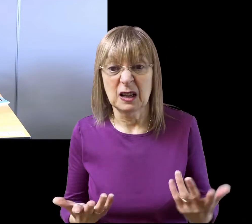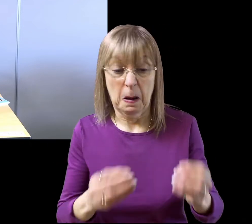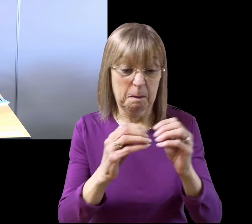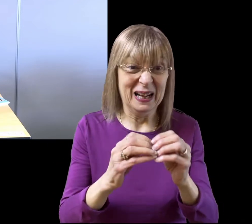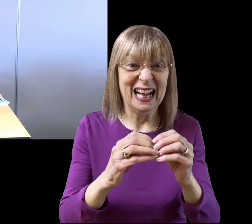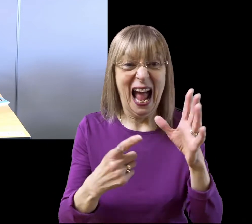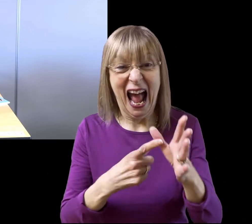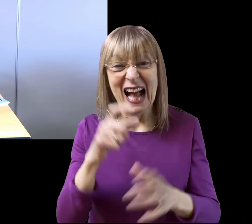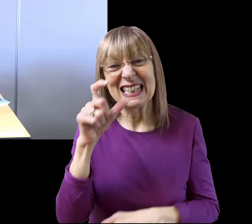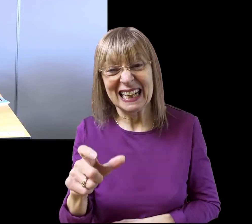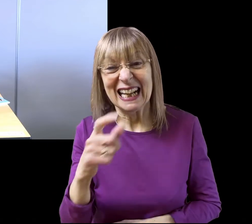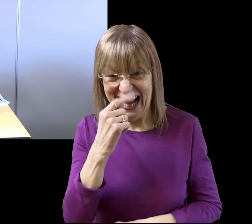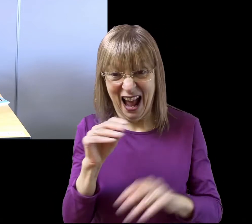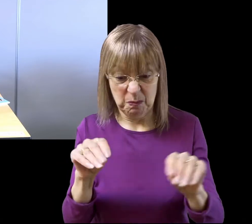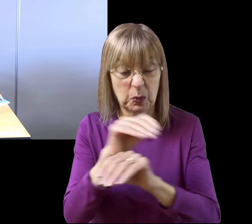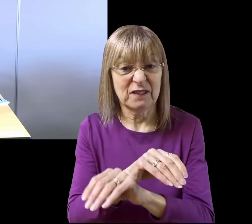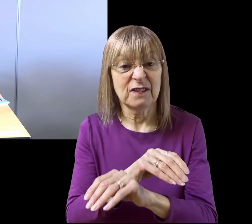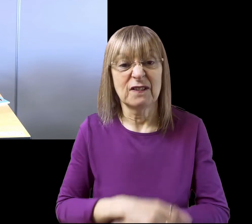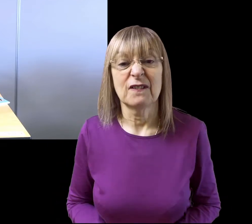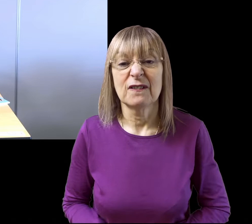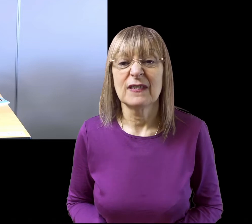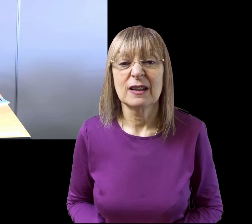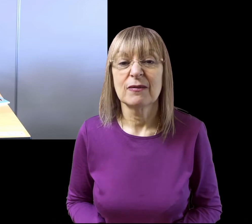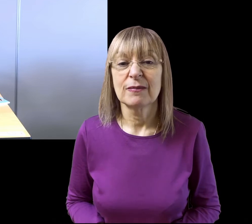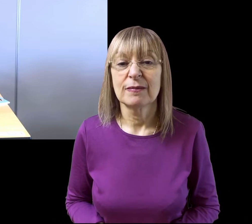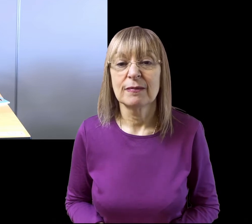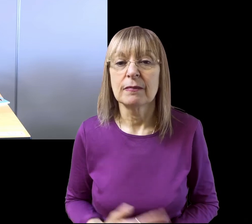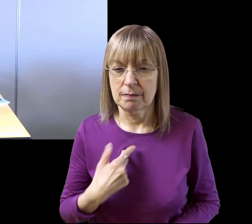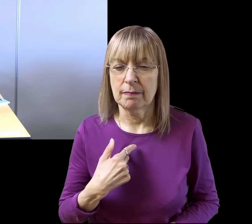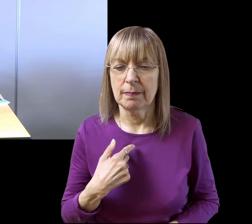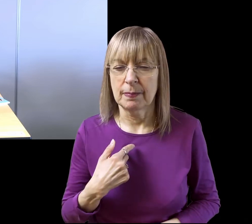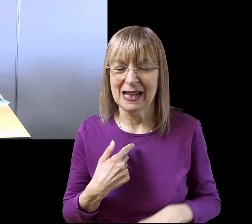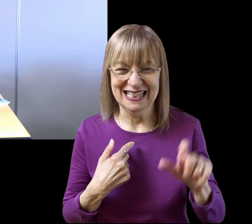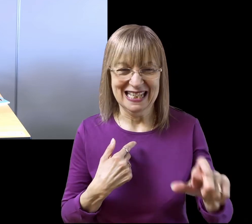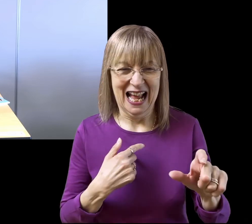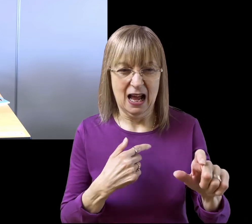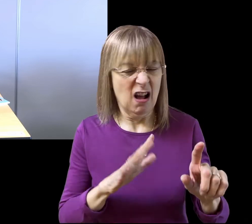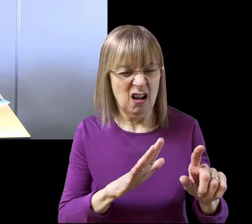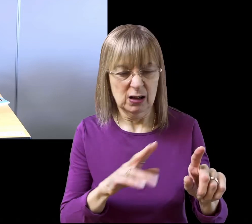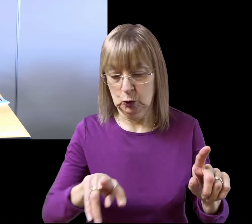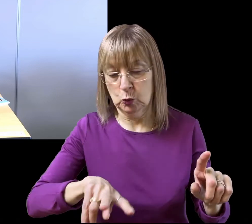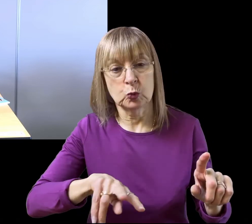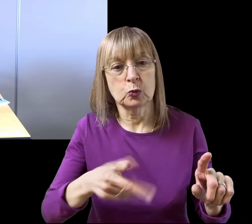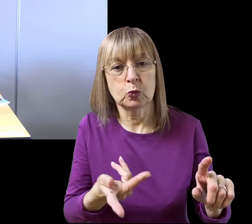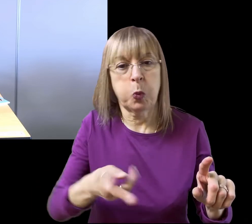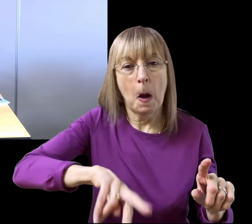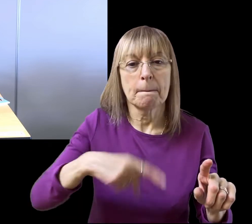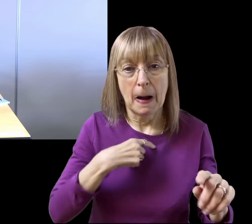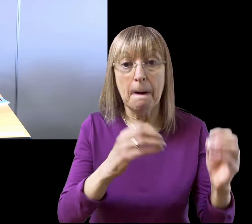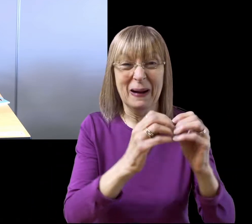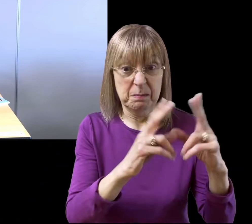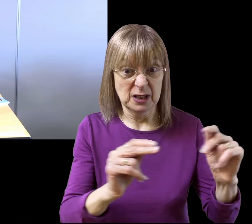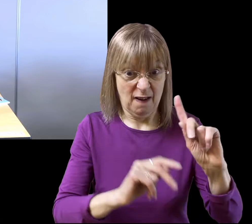bananas first. And then go to apple, so I get B, A, C. I'm going to keep banana